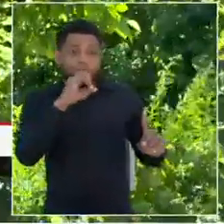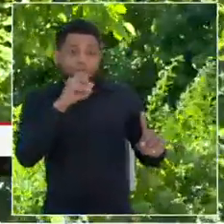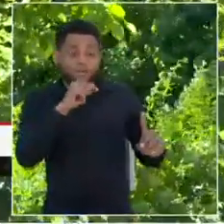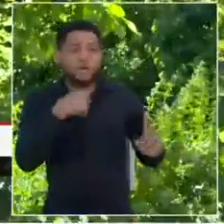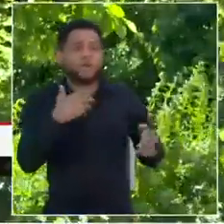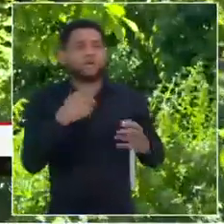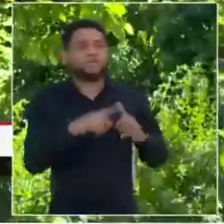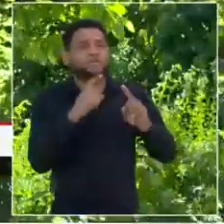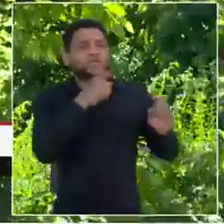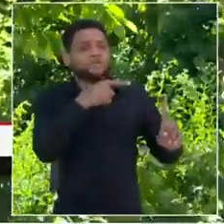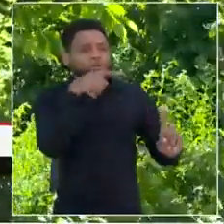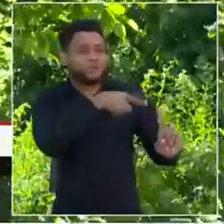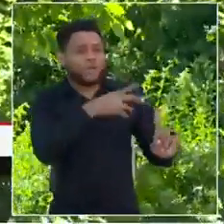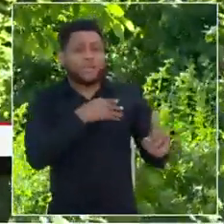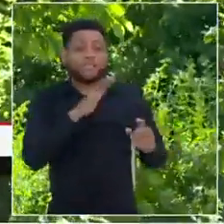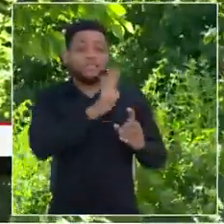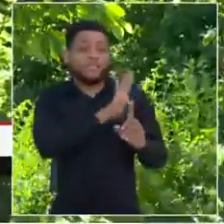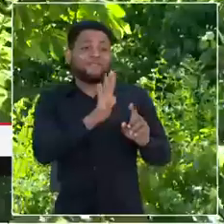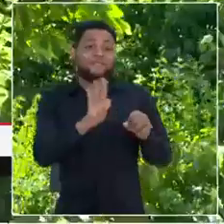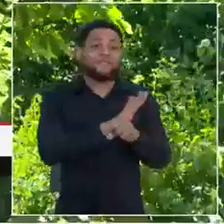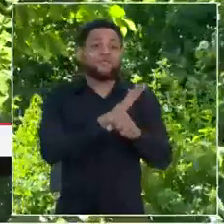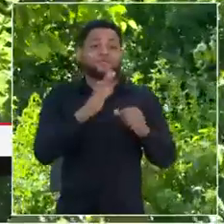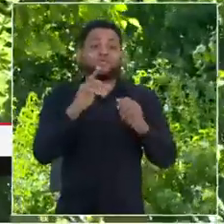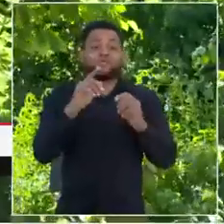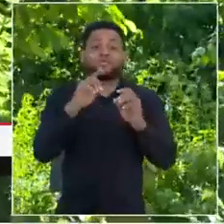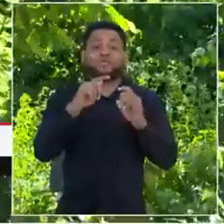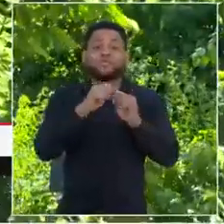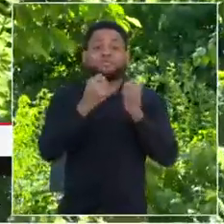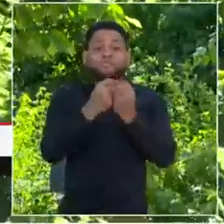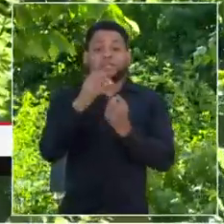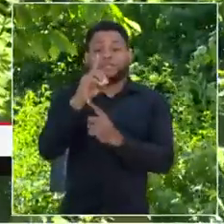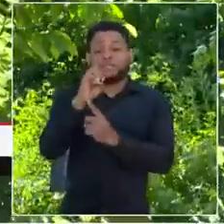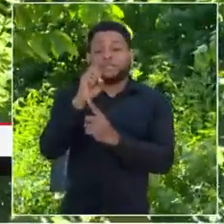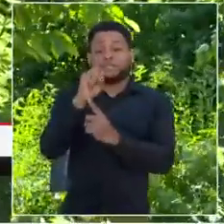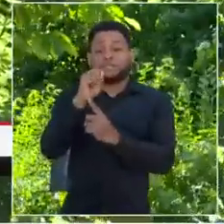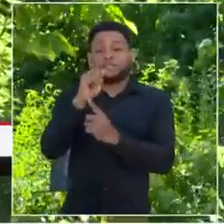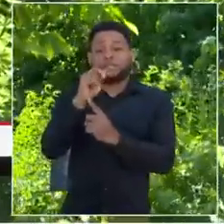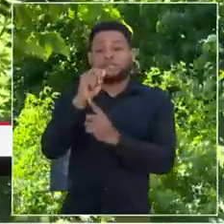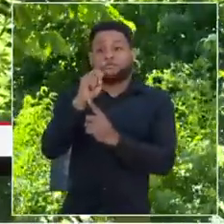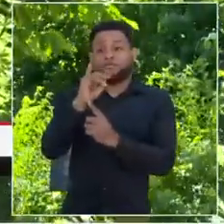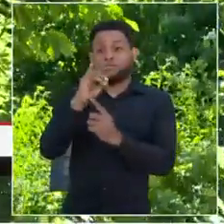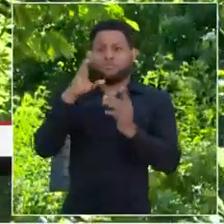entire team at Destination DC a big round of applause,